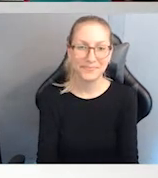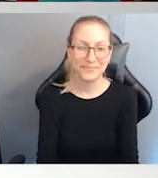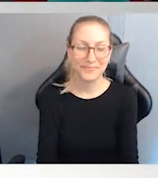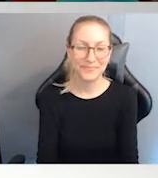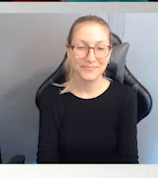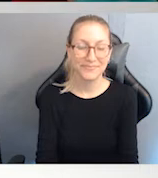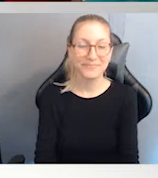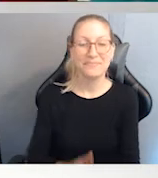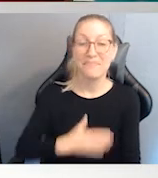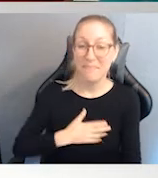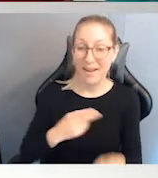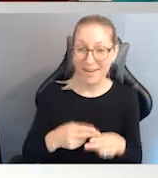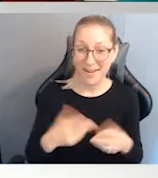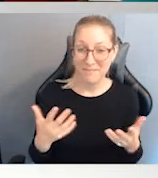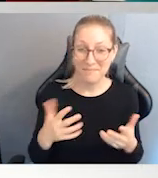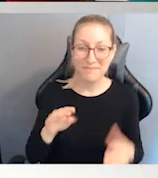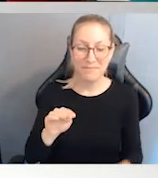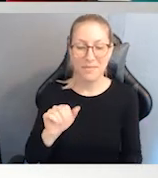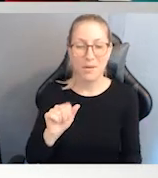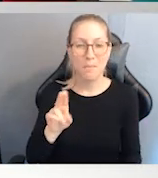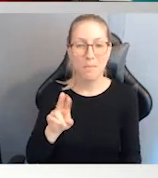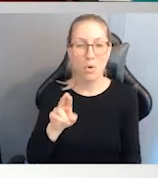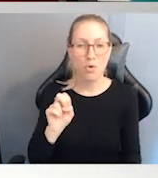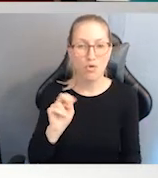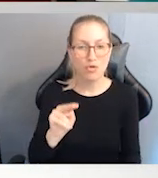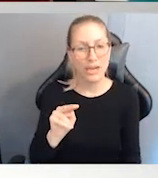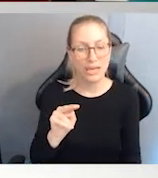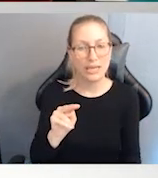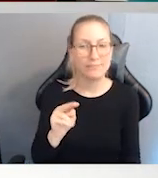My name is Maureen. I am a chairman.